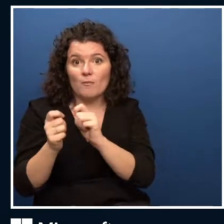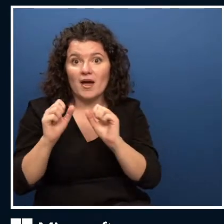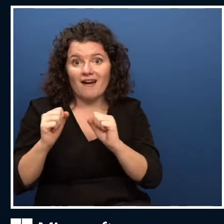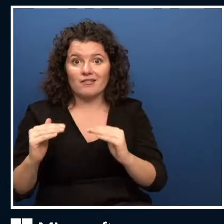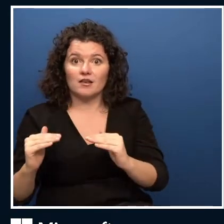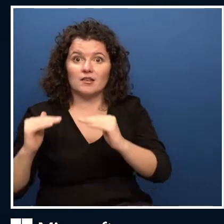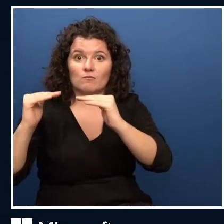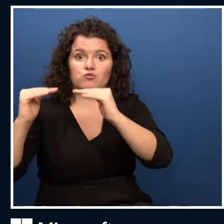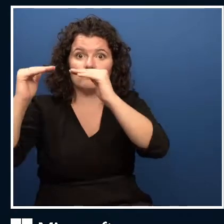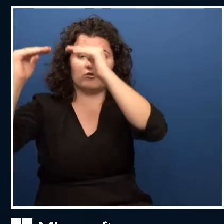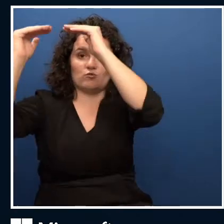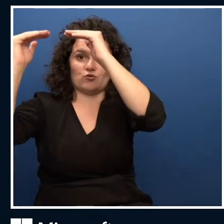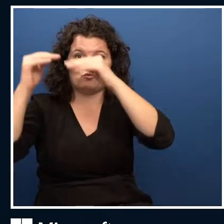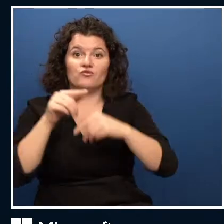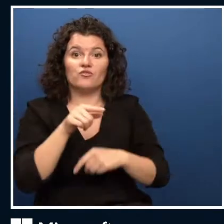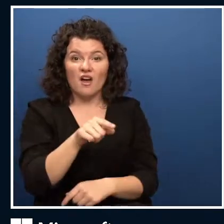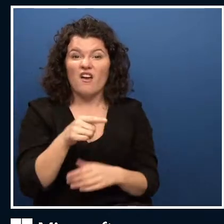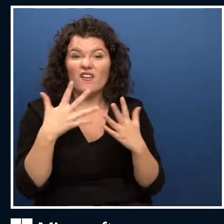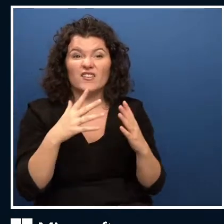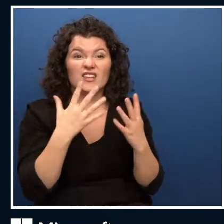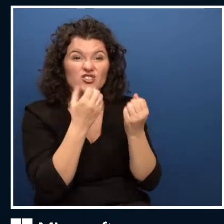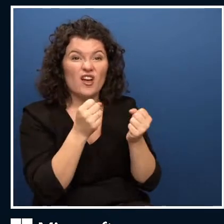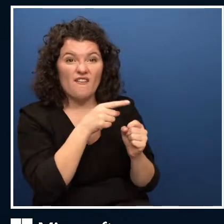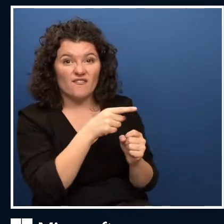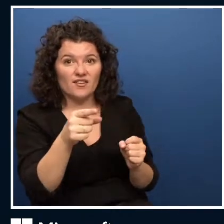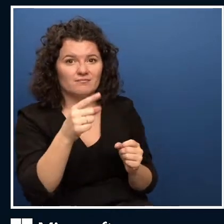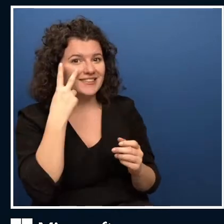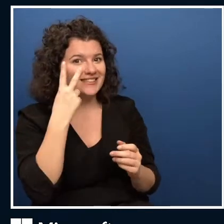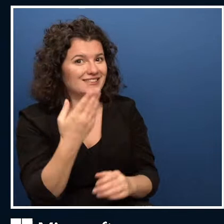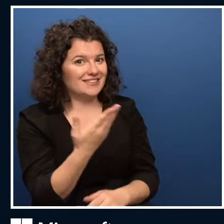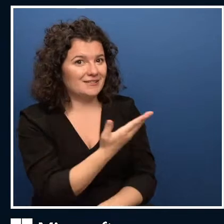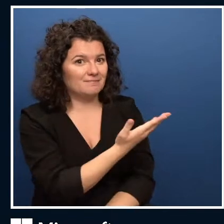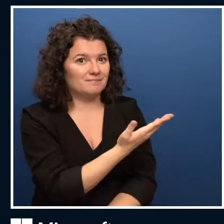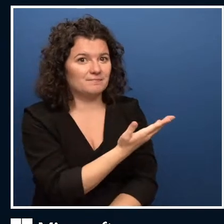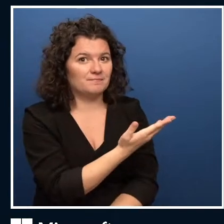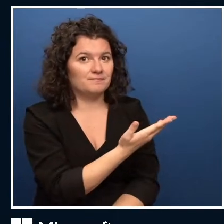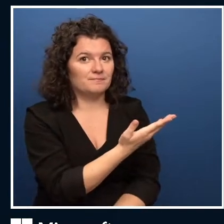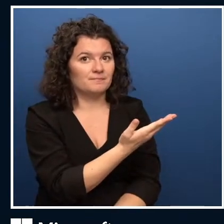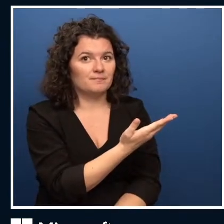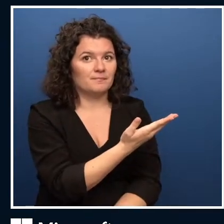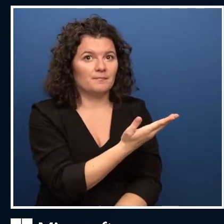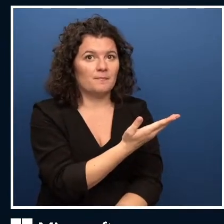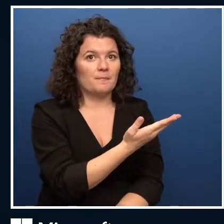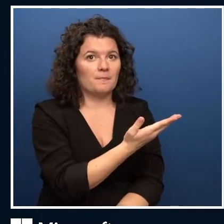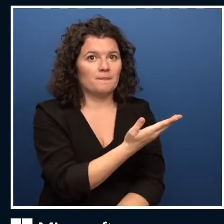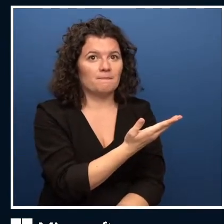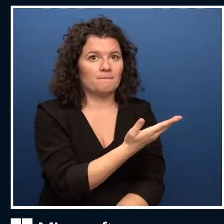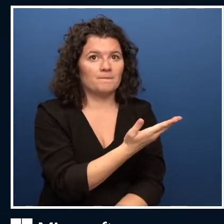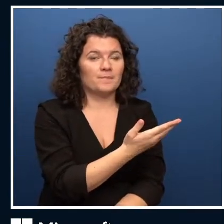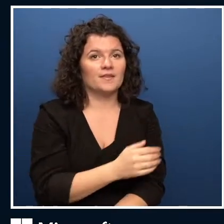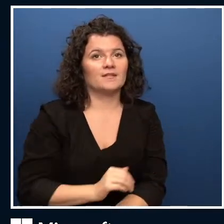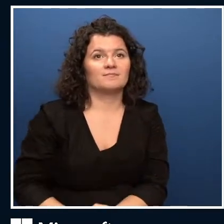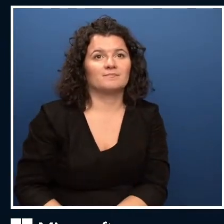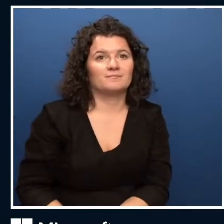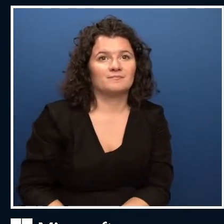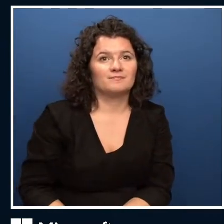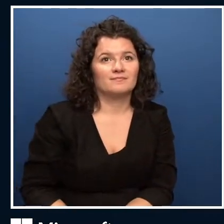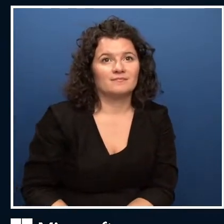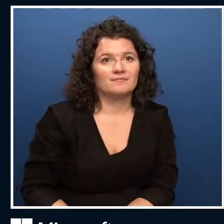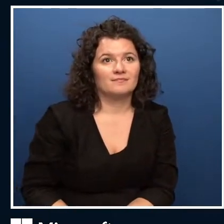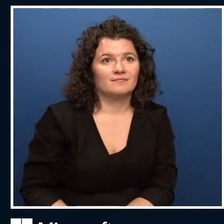better results. And you know, in one